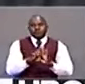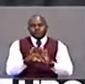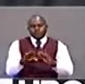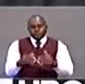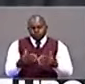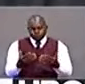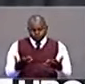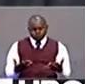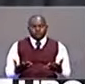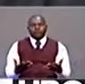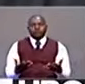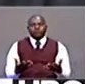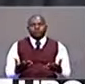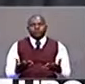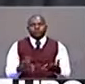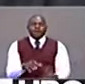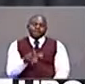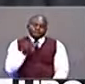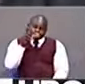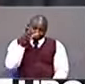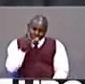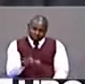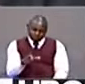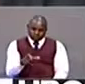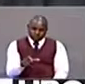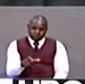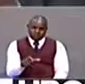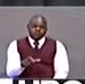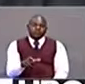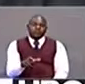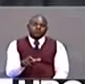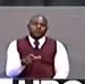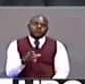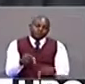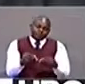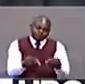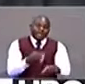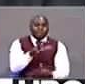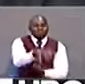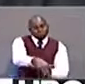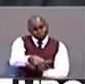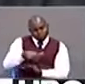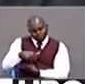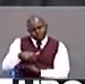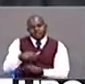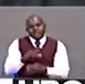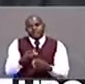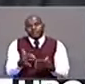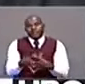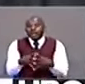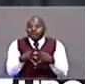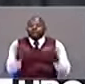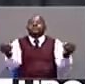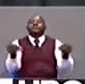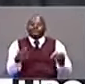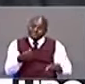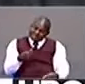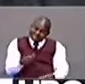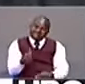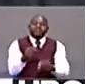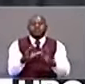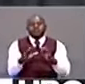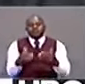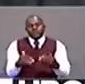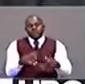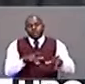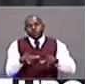where somebody is given a big swath of land to do mining, and then they absent themselves, and